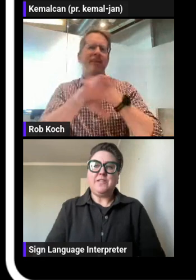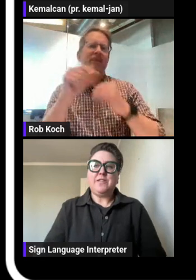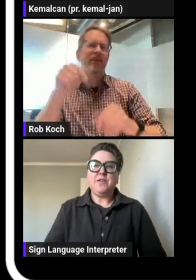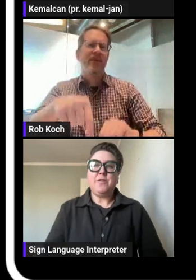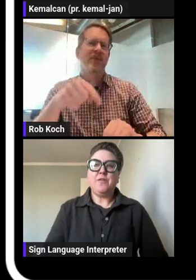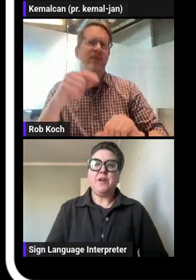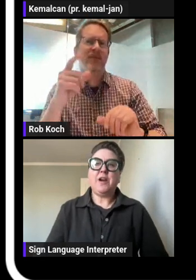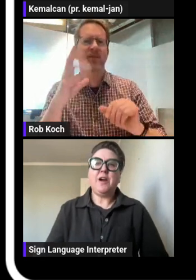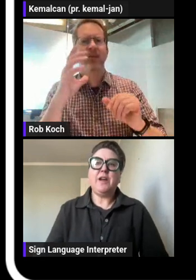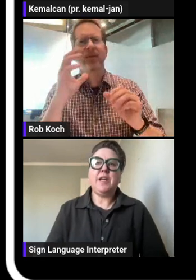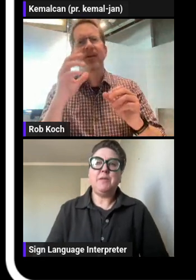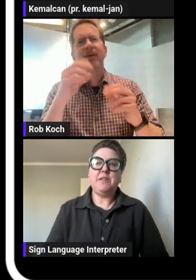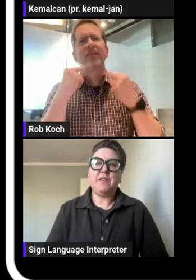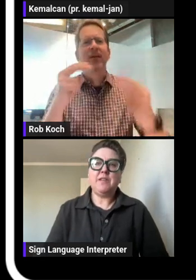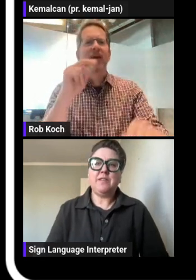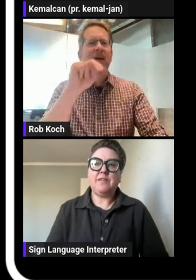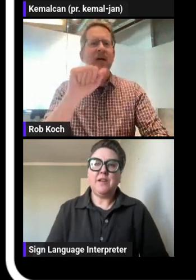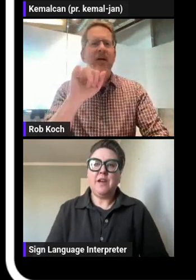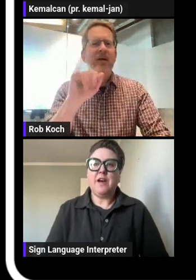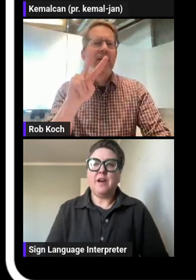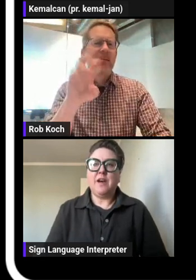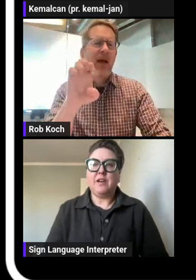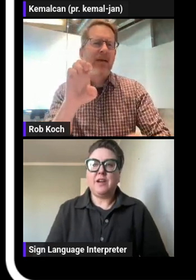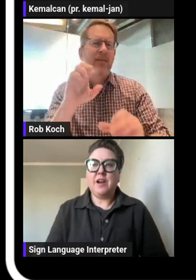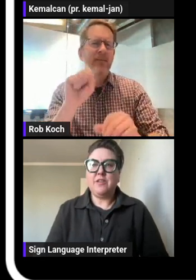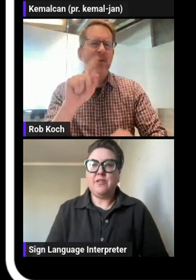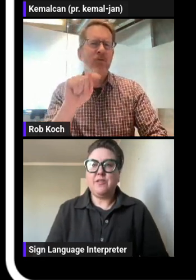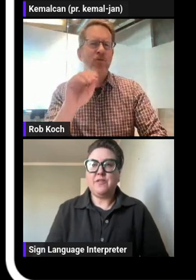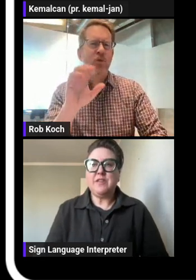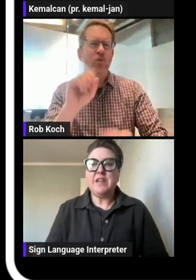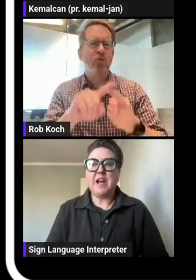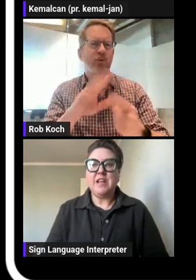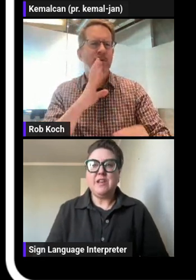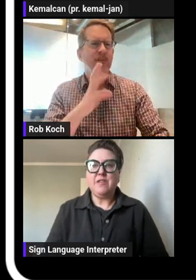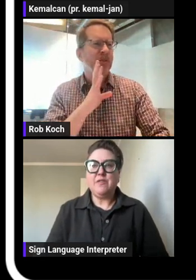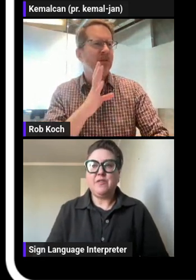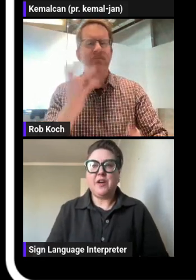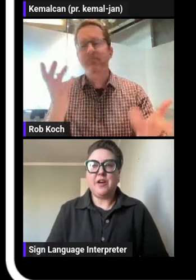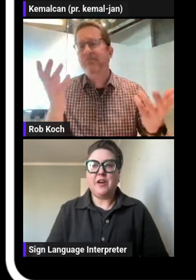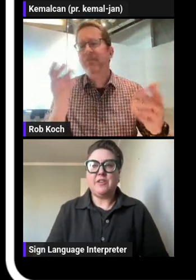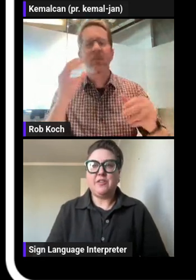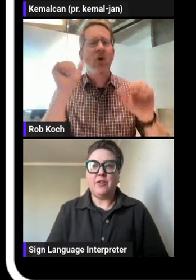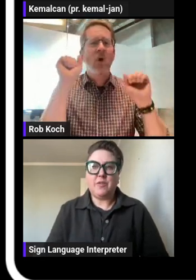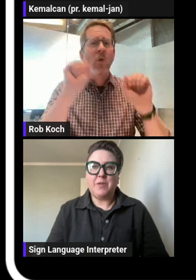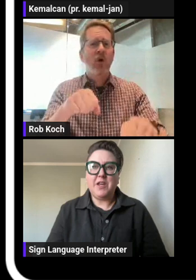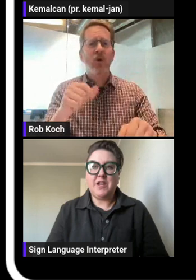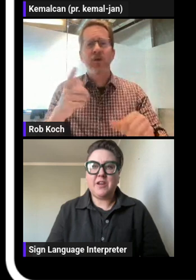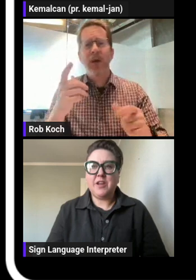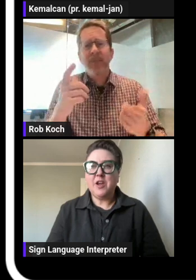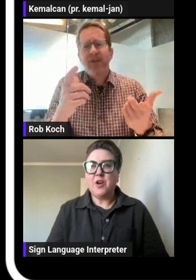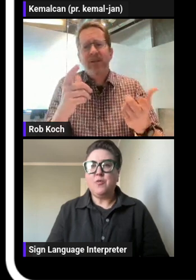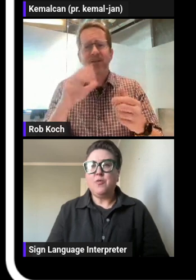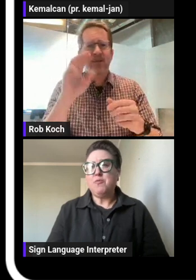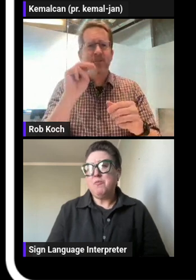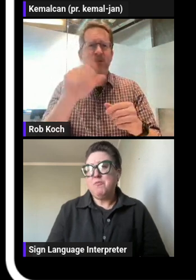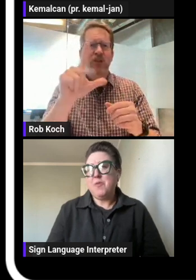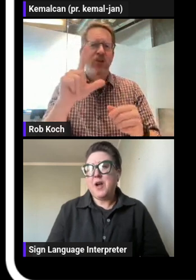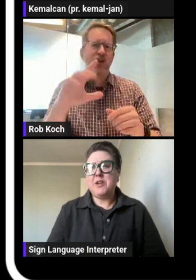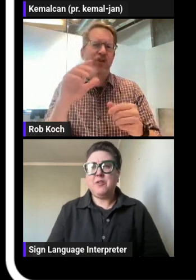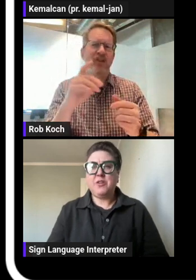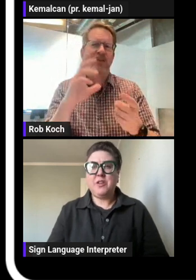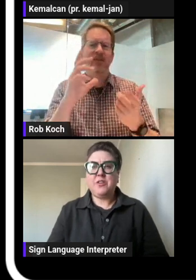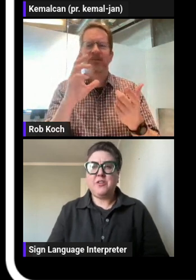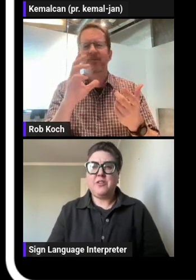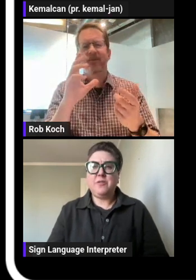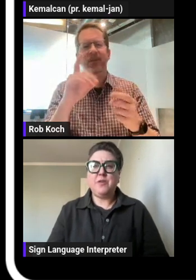you. Great. So I came into this kind of naive, so to speak.